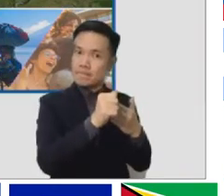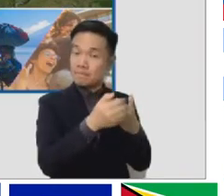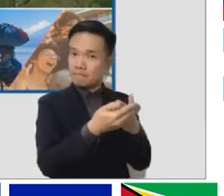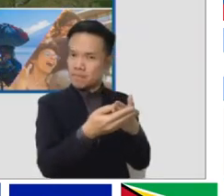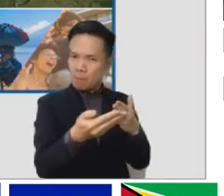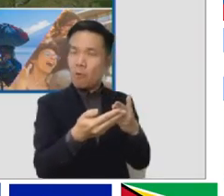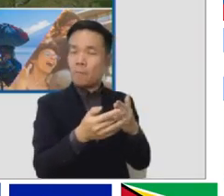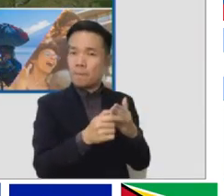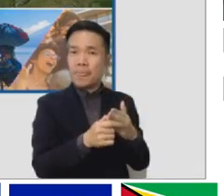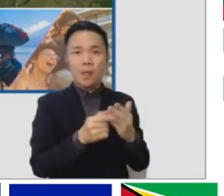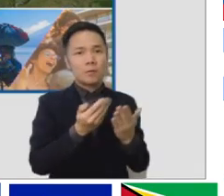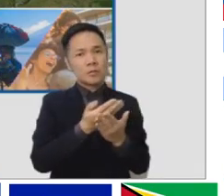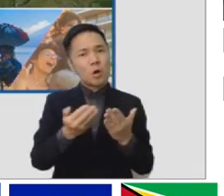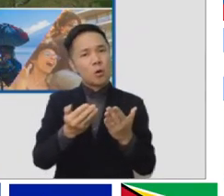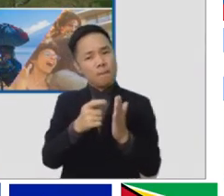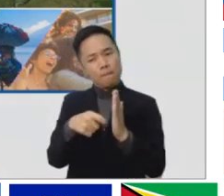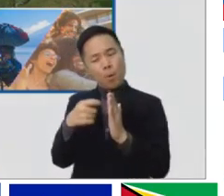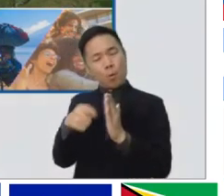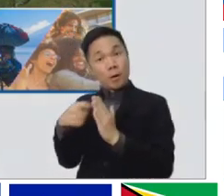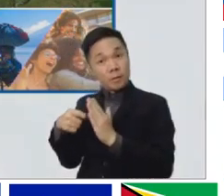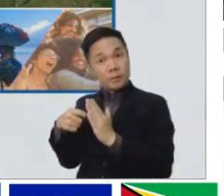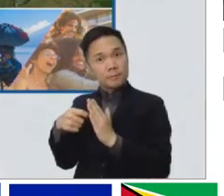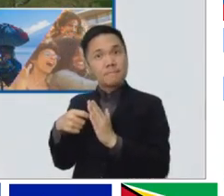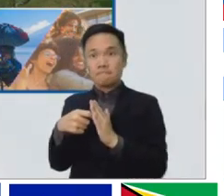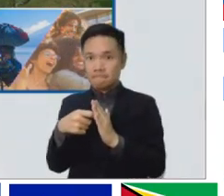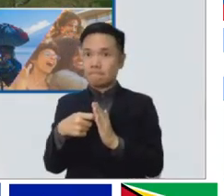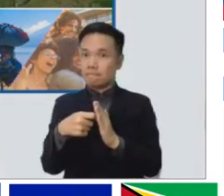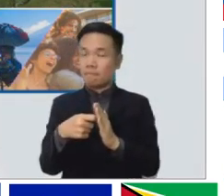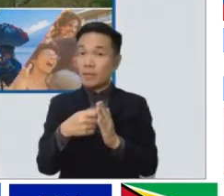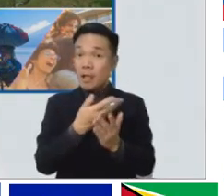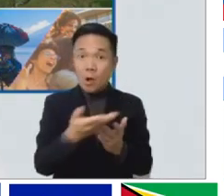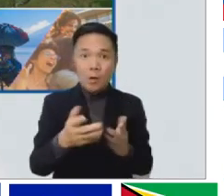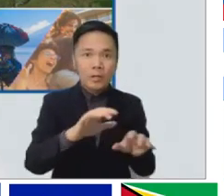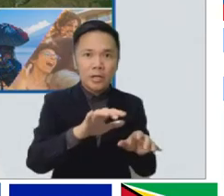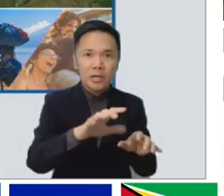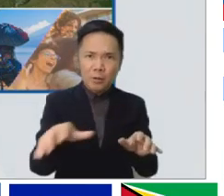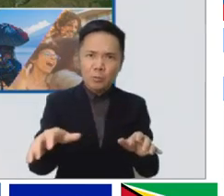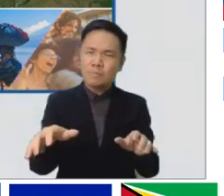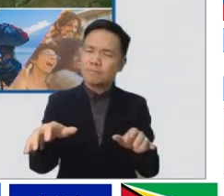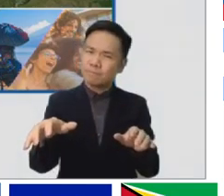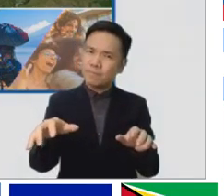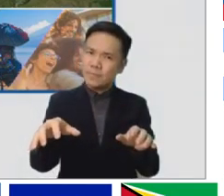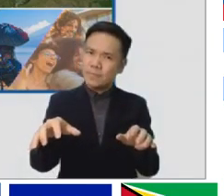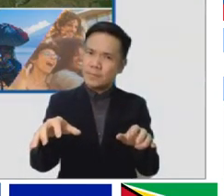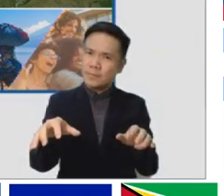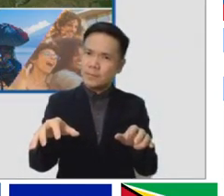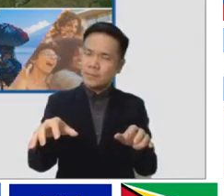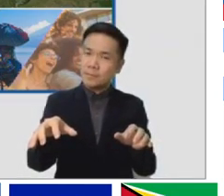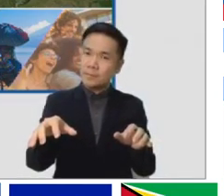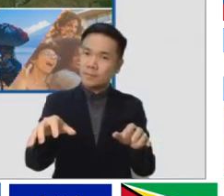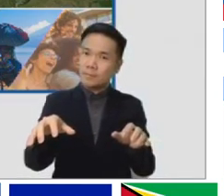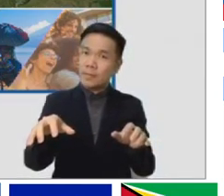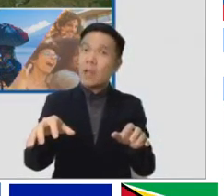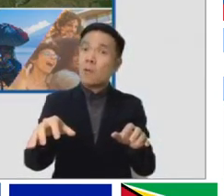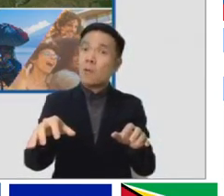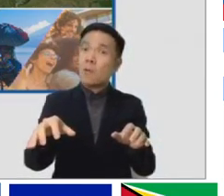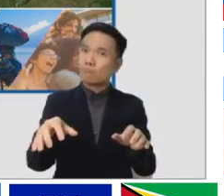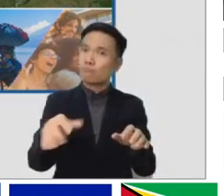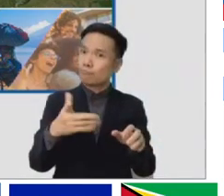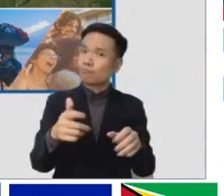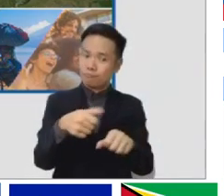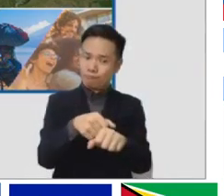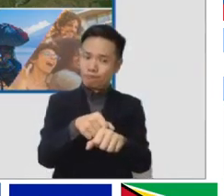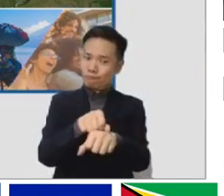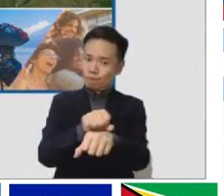undertakings assumed by our countries for us to continue just taking all of these efforts and pushing them forward. We